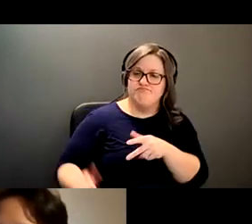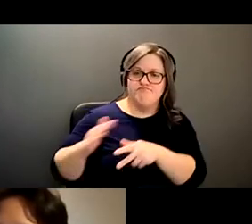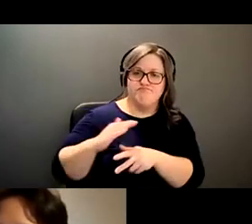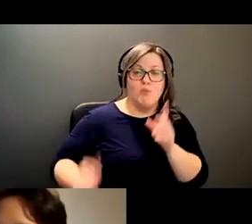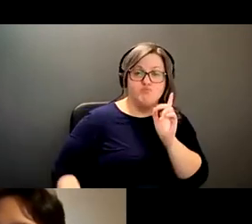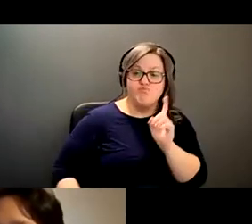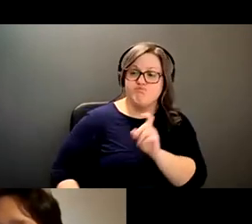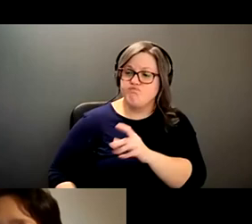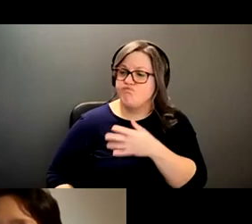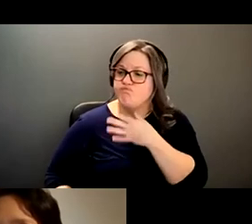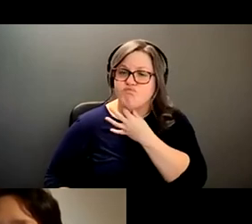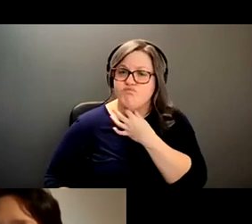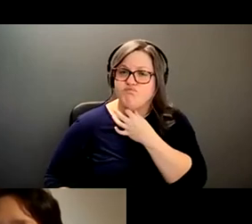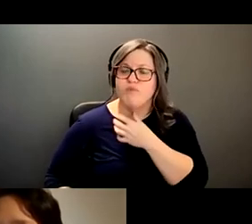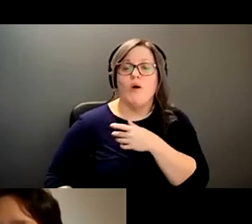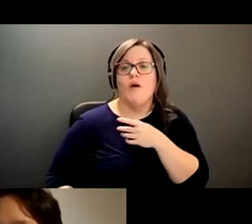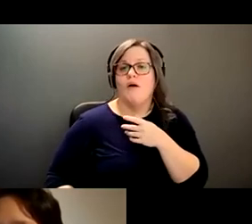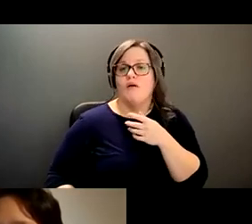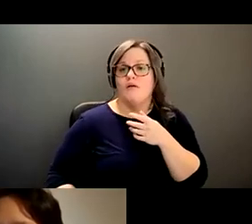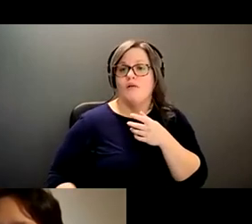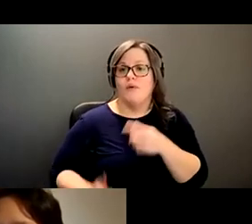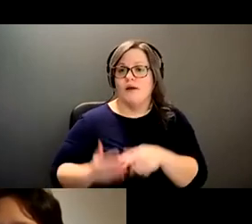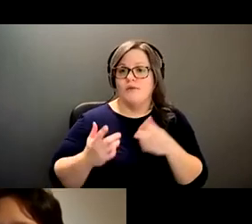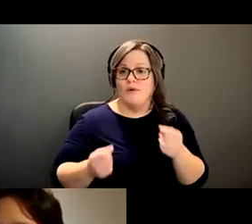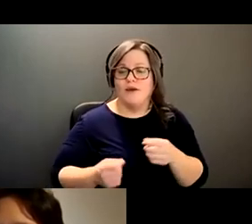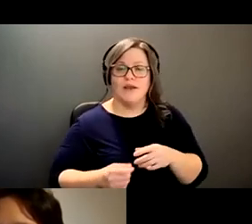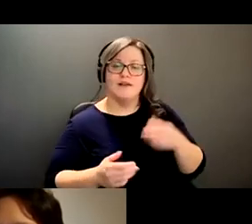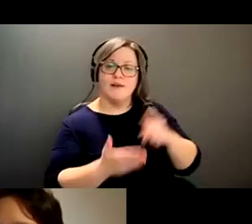doing, or like people will walk by and I'll be like,